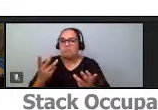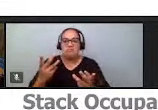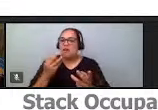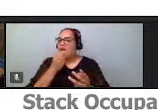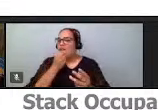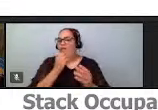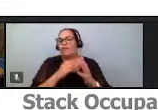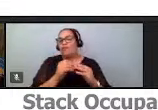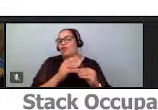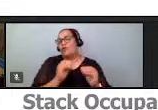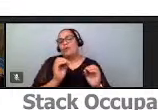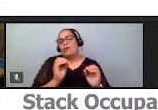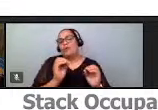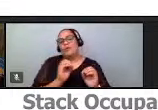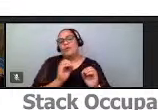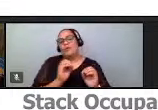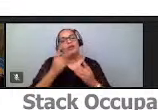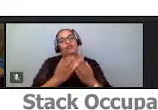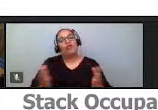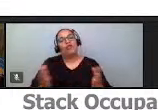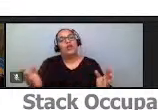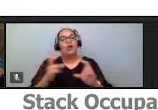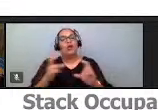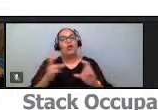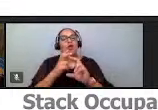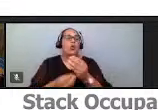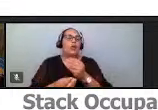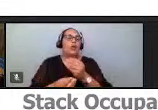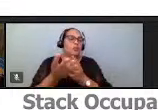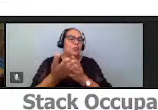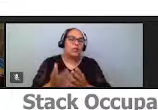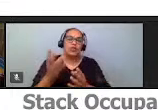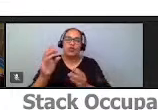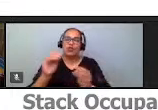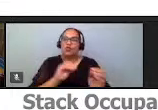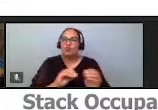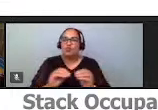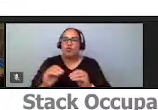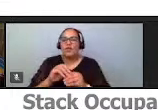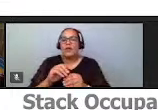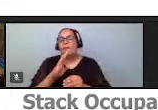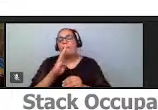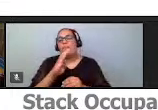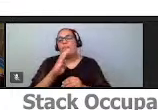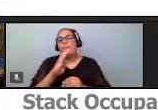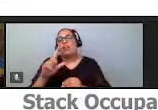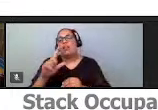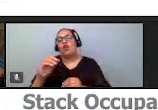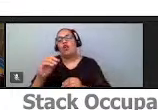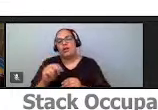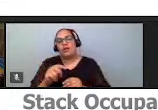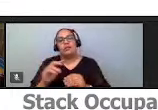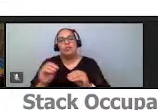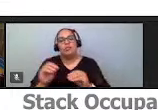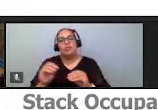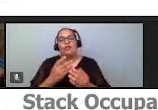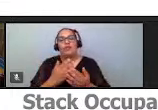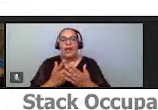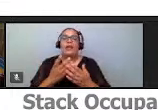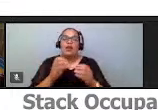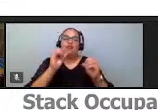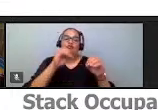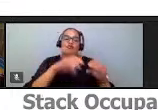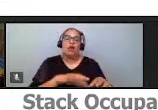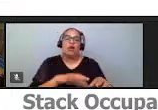fruit we're looking at some of our general cargo exporters to move into their Balon grout as well dropping off containers